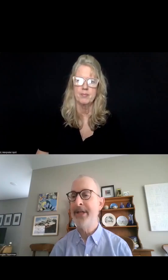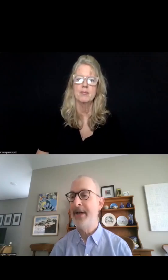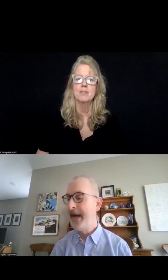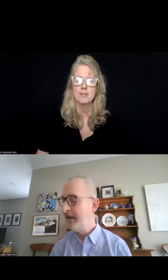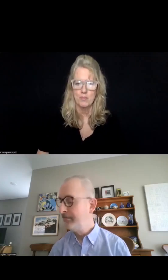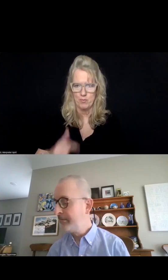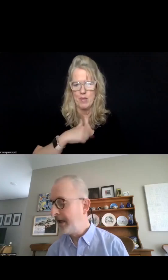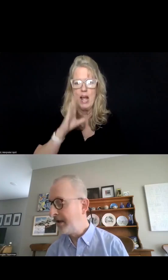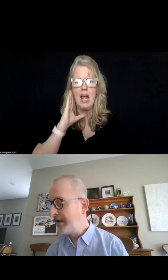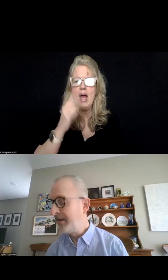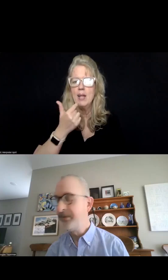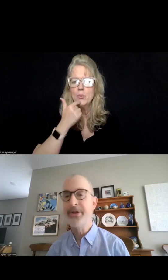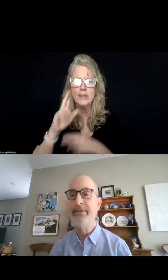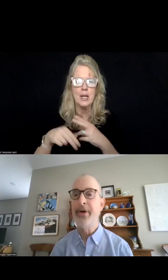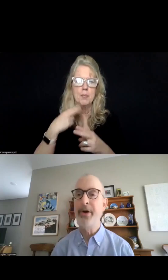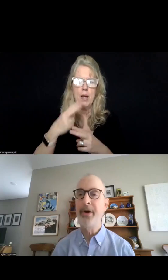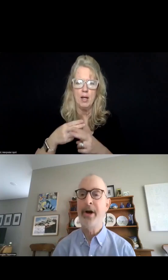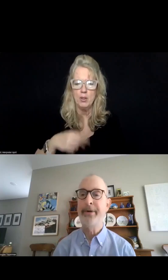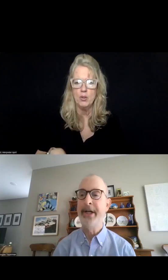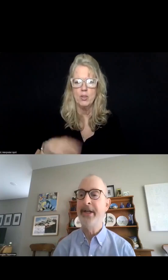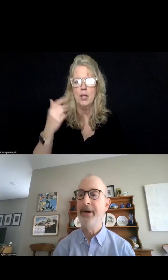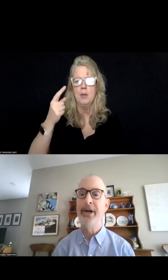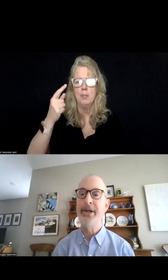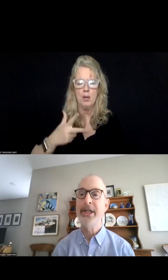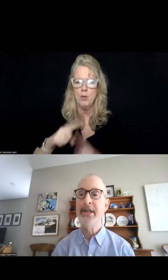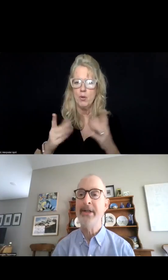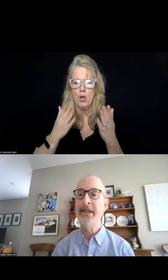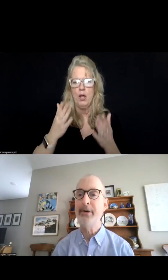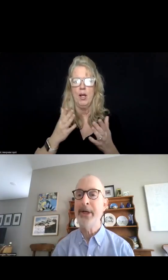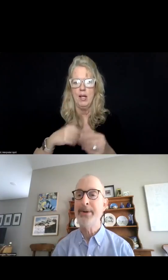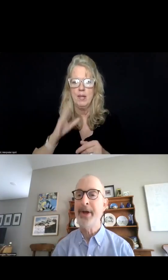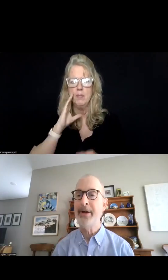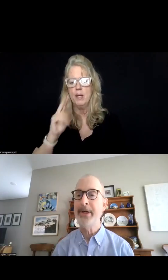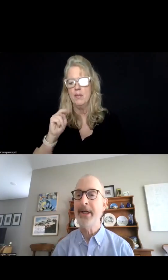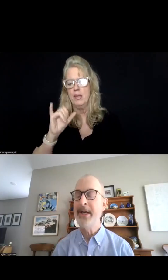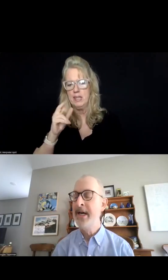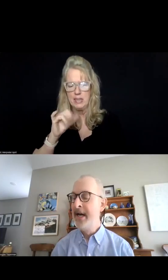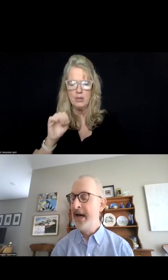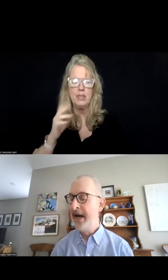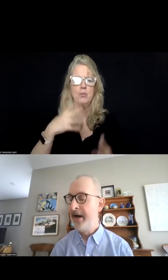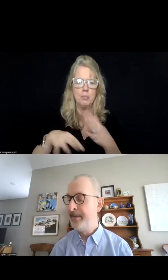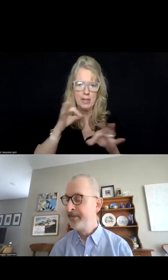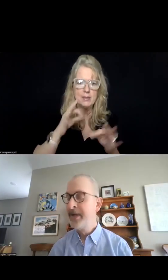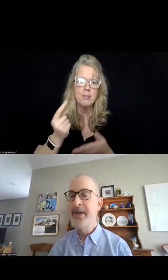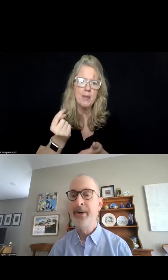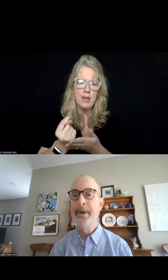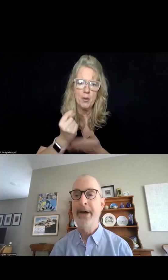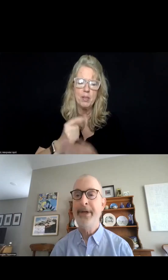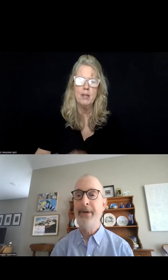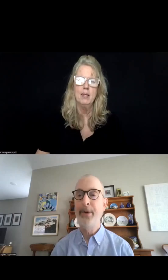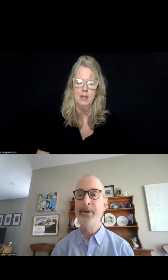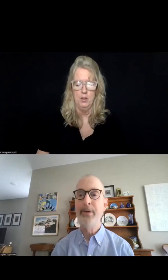I would say about just over a third offer, NRT, nicotine replacement therapy. So